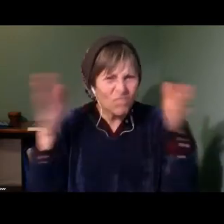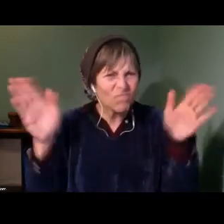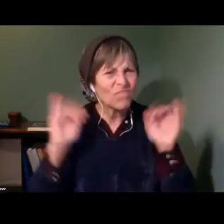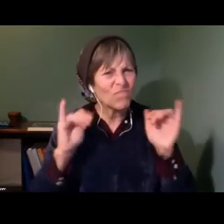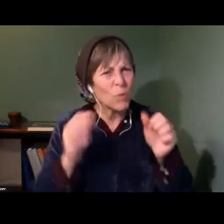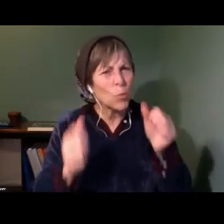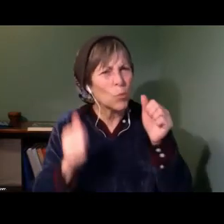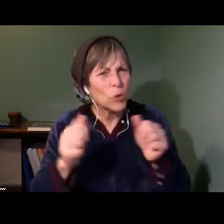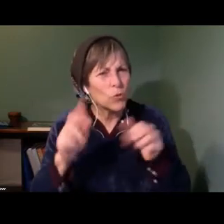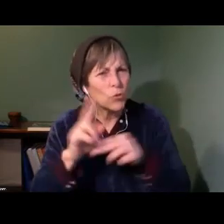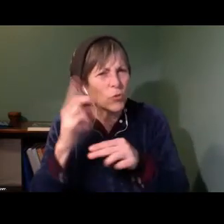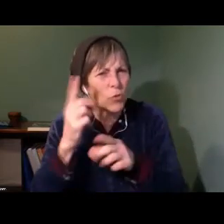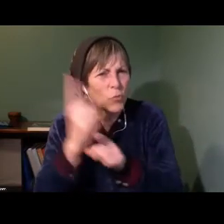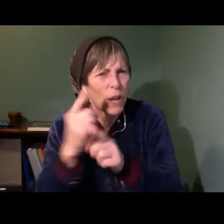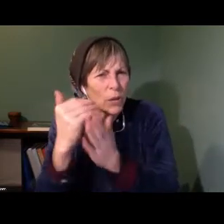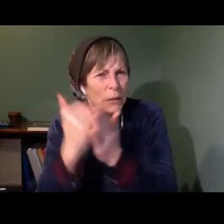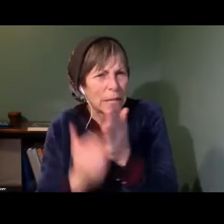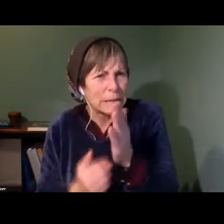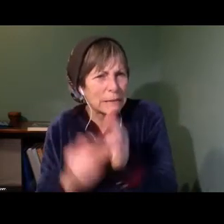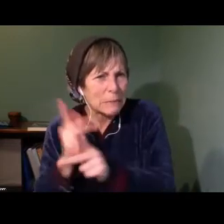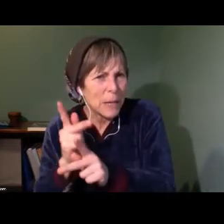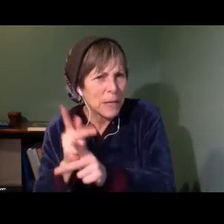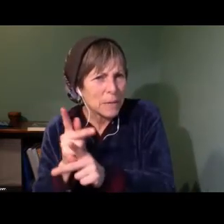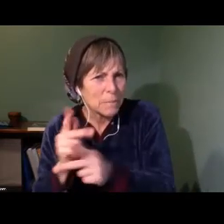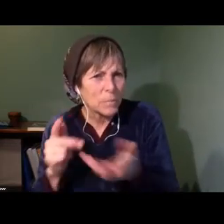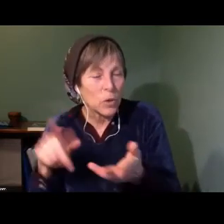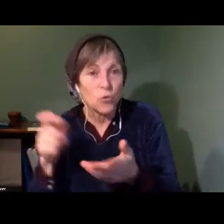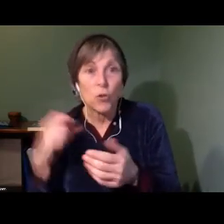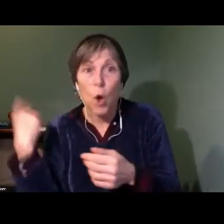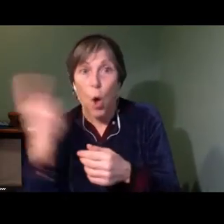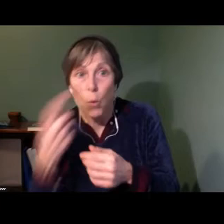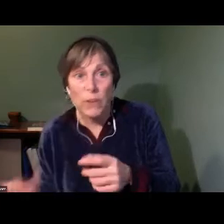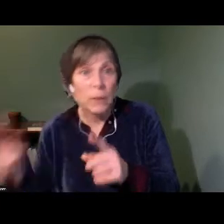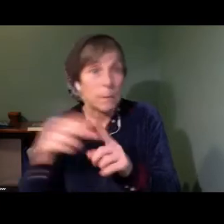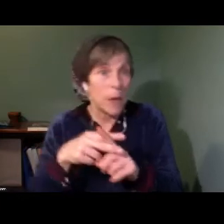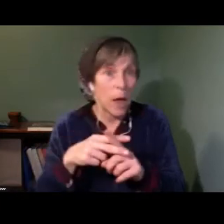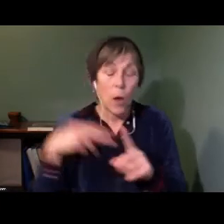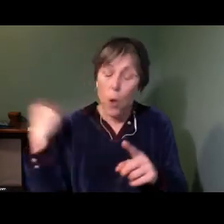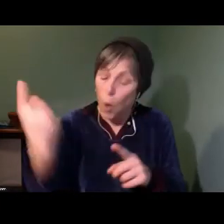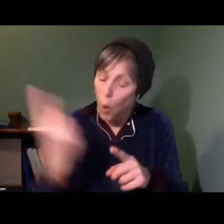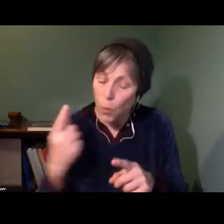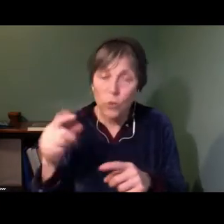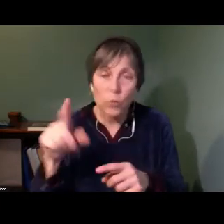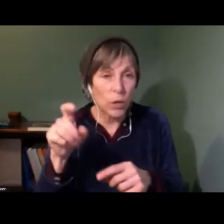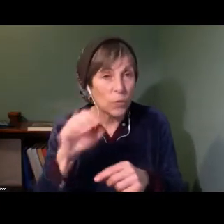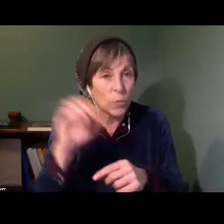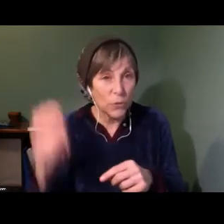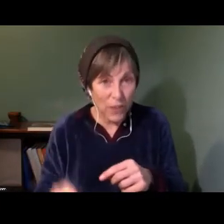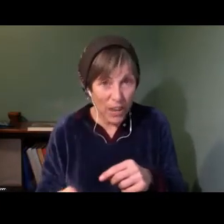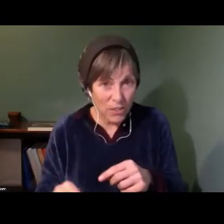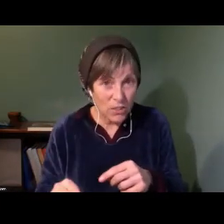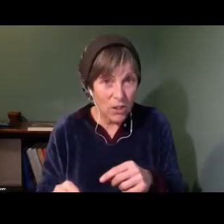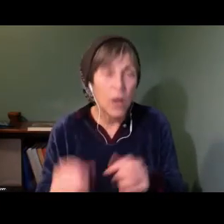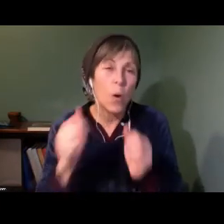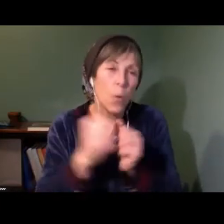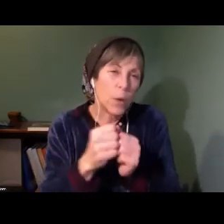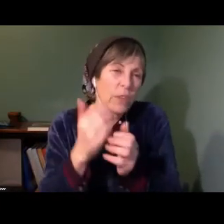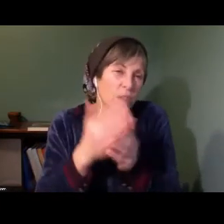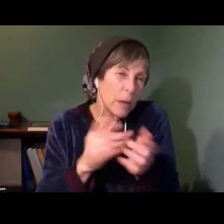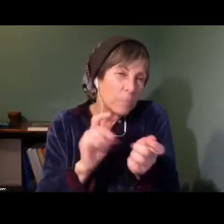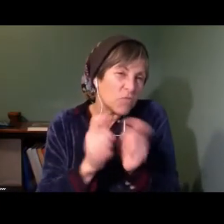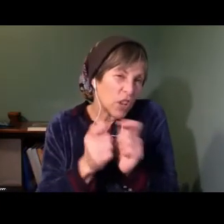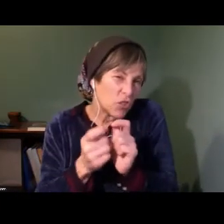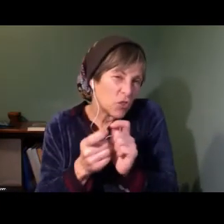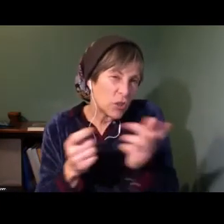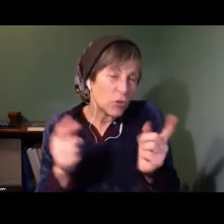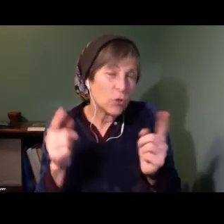and should that apply um you know 100 uh you know mostly with some modifications to uh